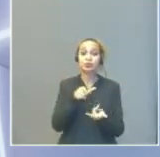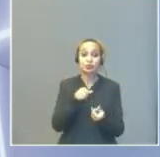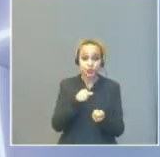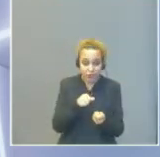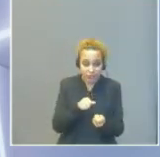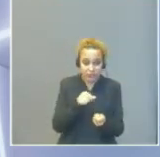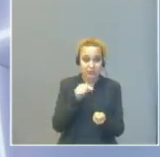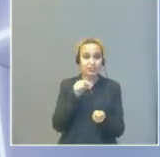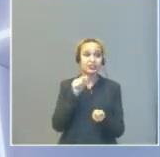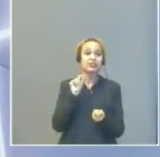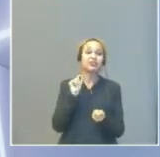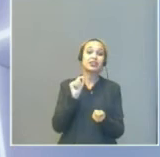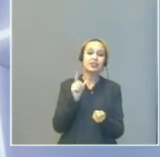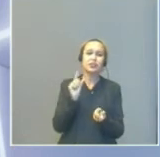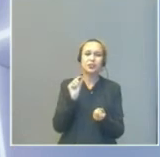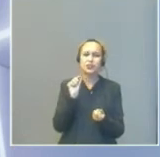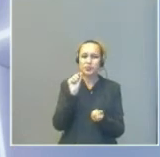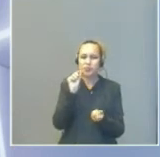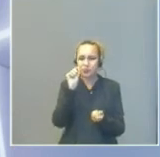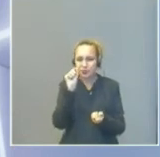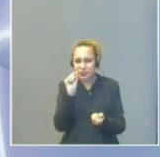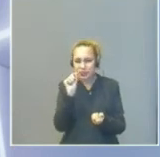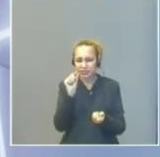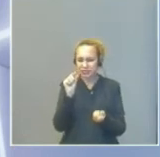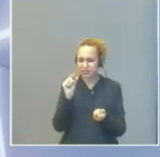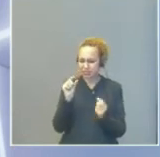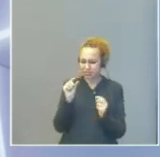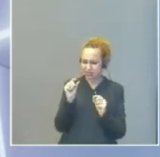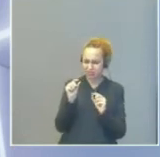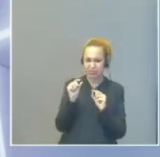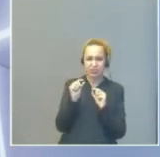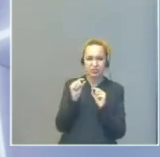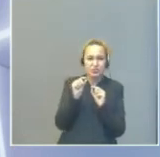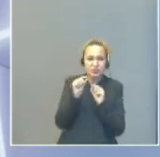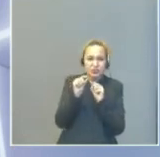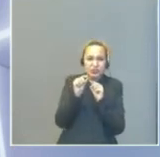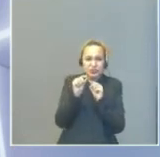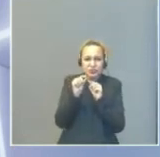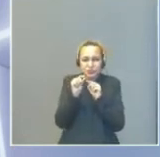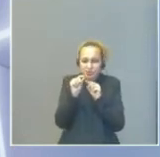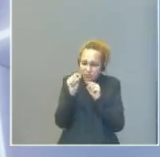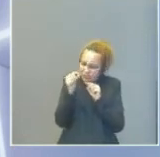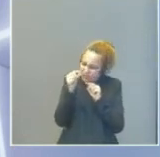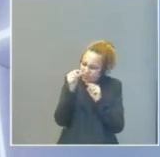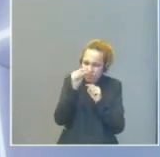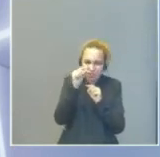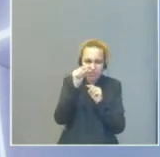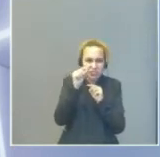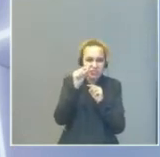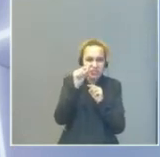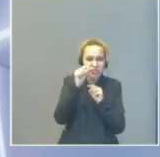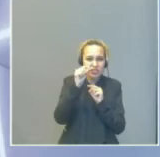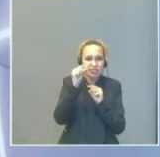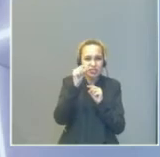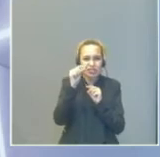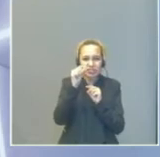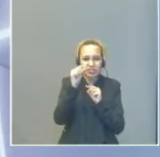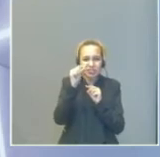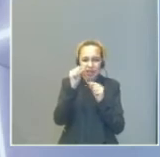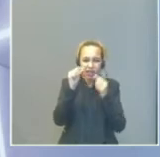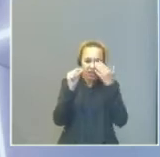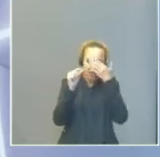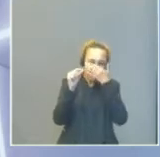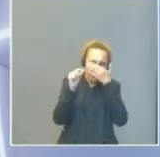I shouldn't say tiny, a barely visible infinitesimal critter like a virus can upset